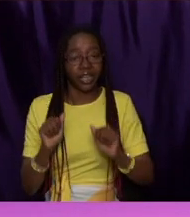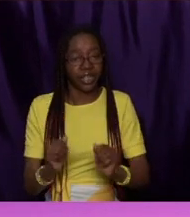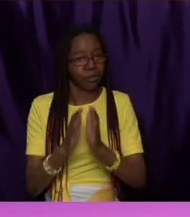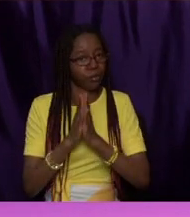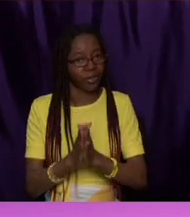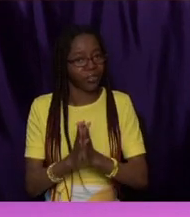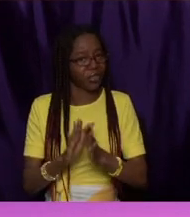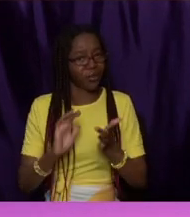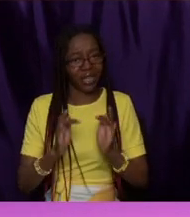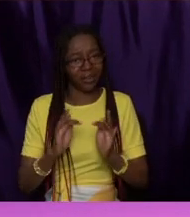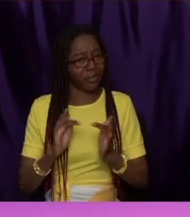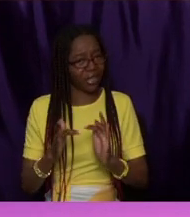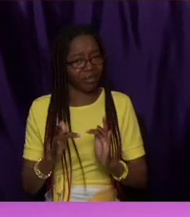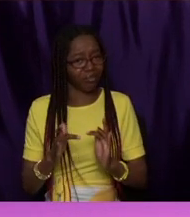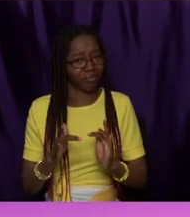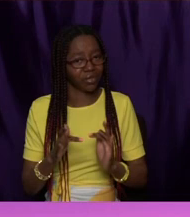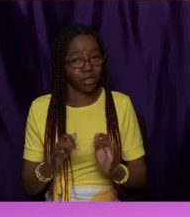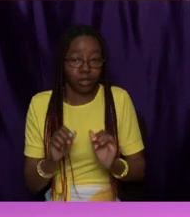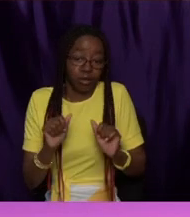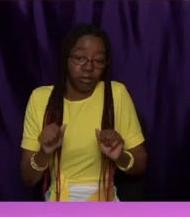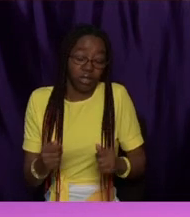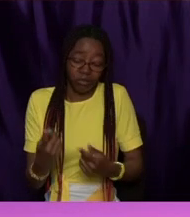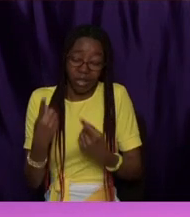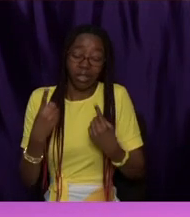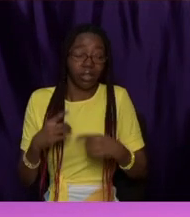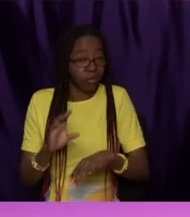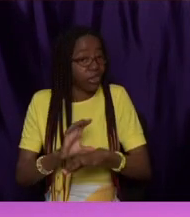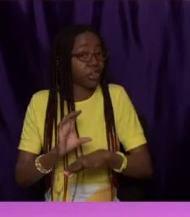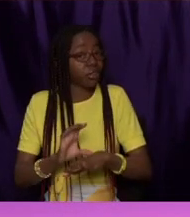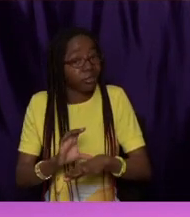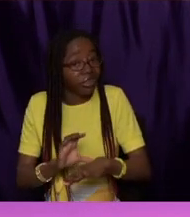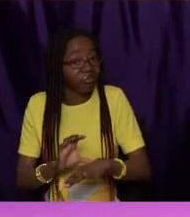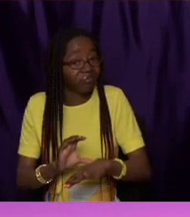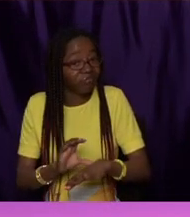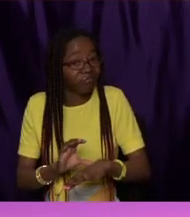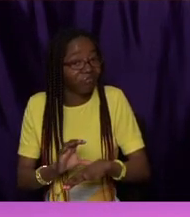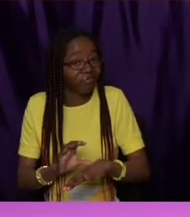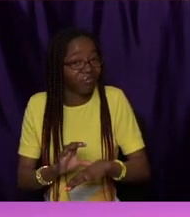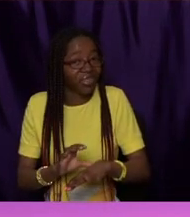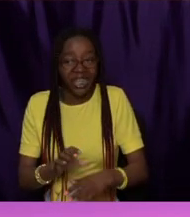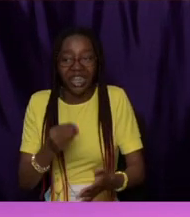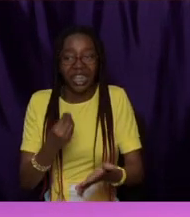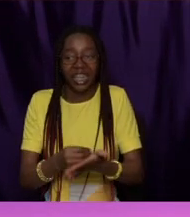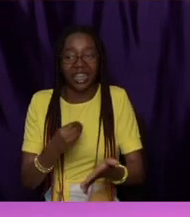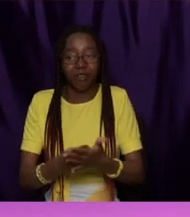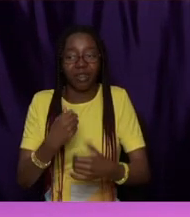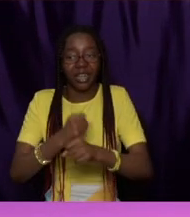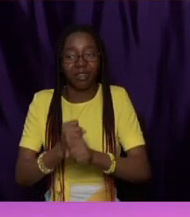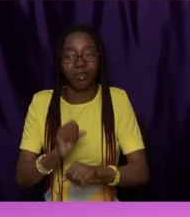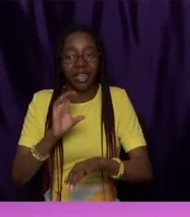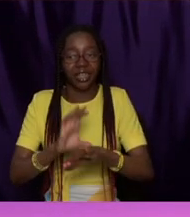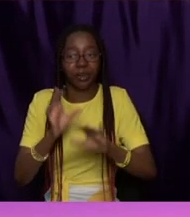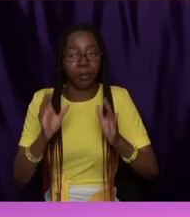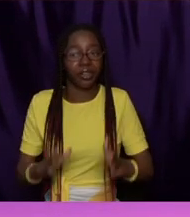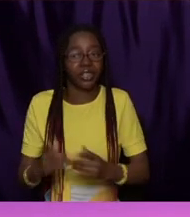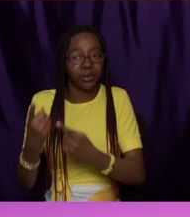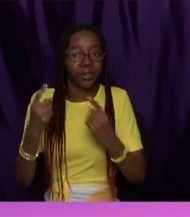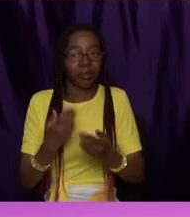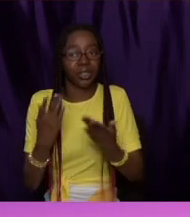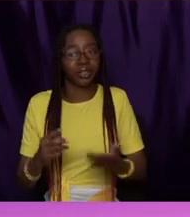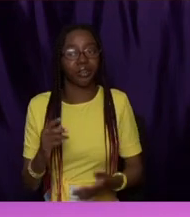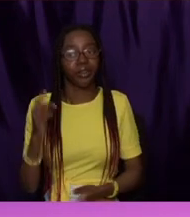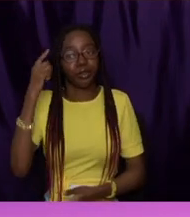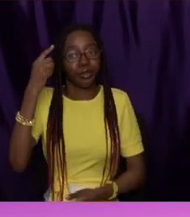Wi-Fi. You might come to church, and the millionaire joker that goes to church here who you think is stuck